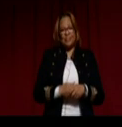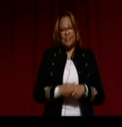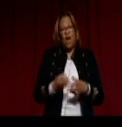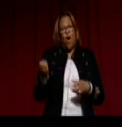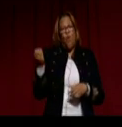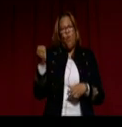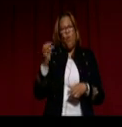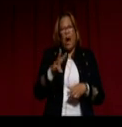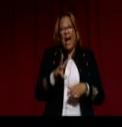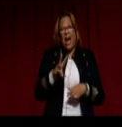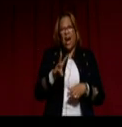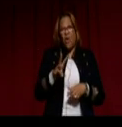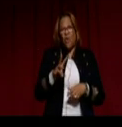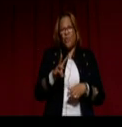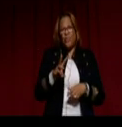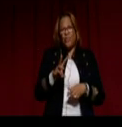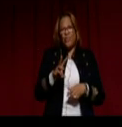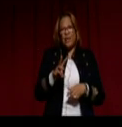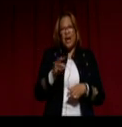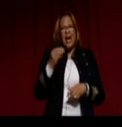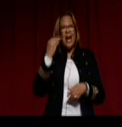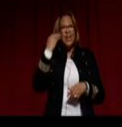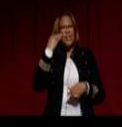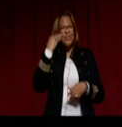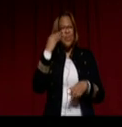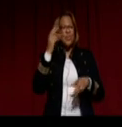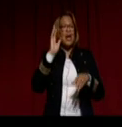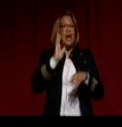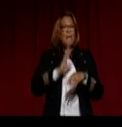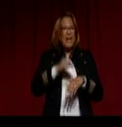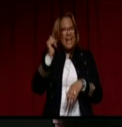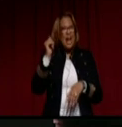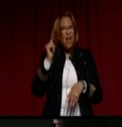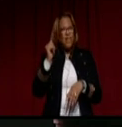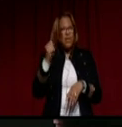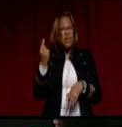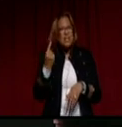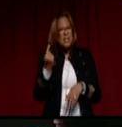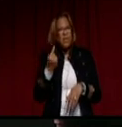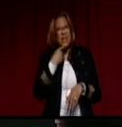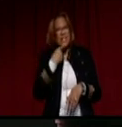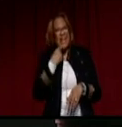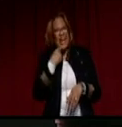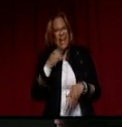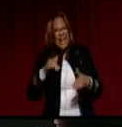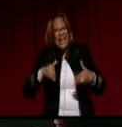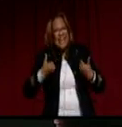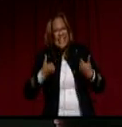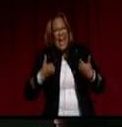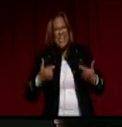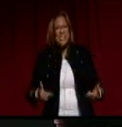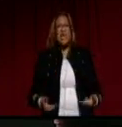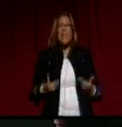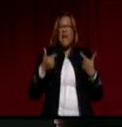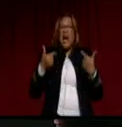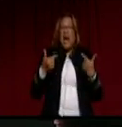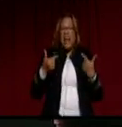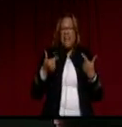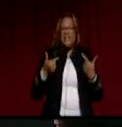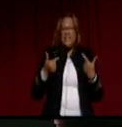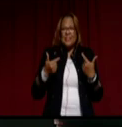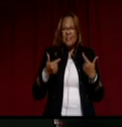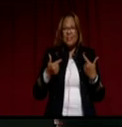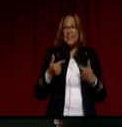Wow. You know, we have to be careful with someone saying that that's the way to survive a pandemic, because if